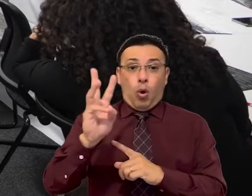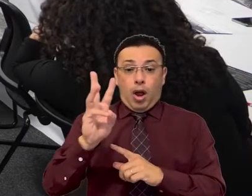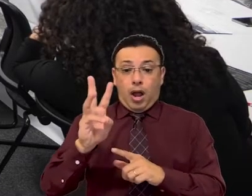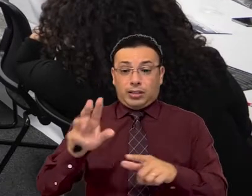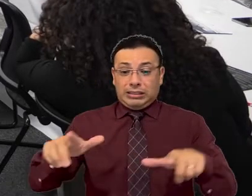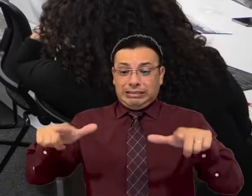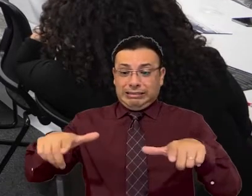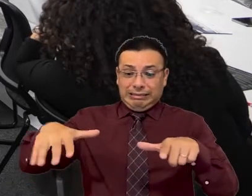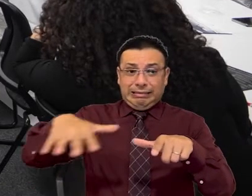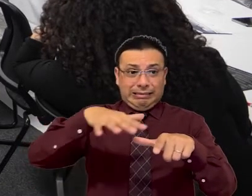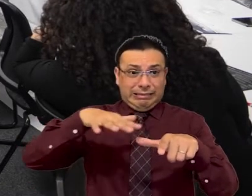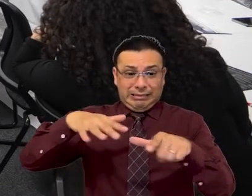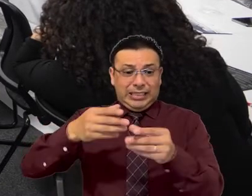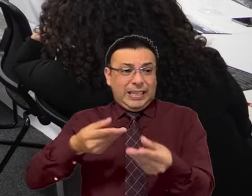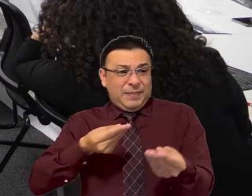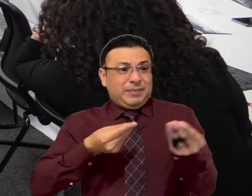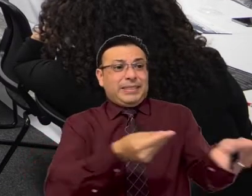City,